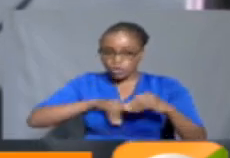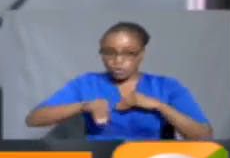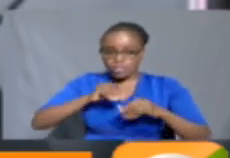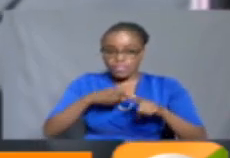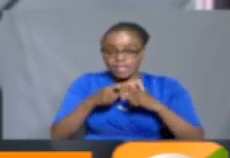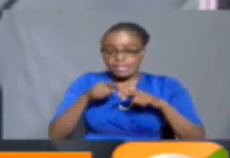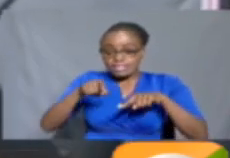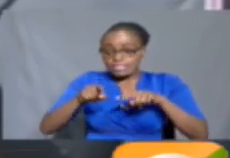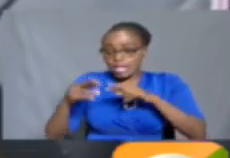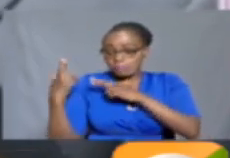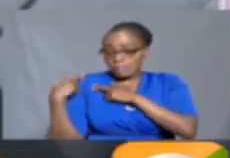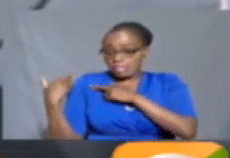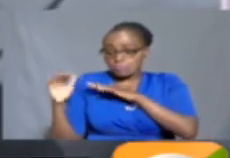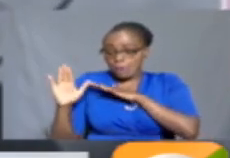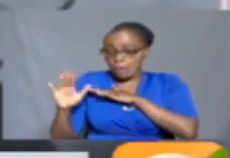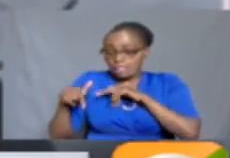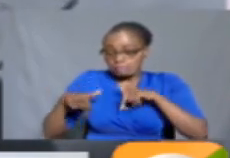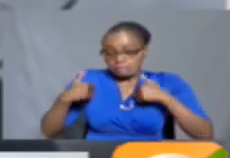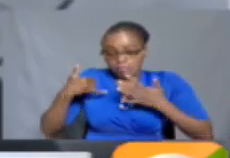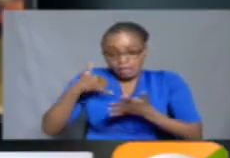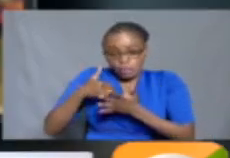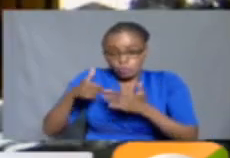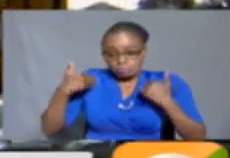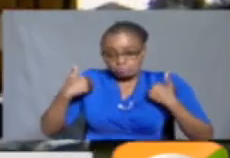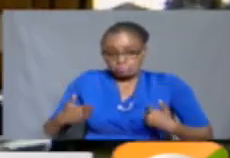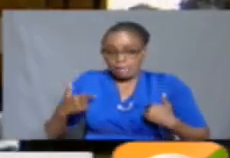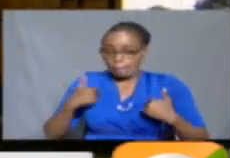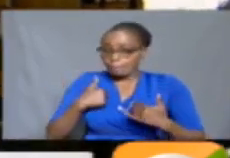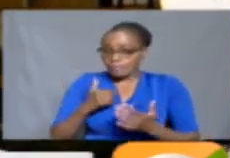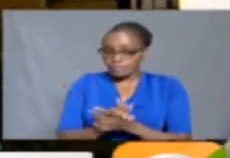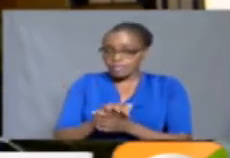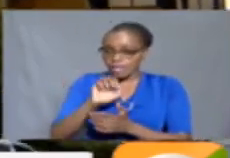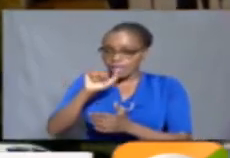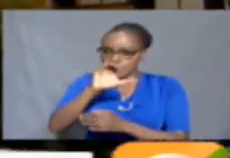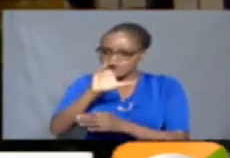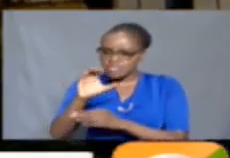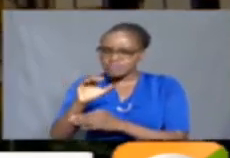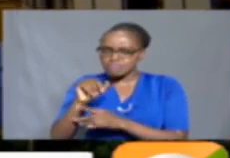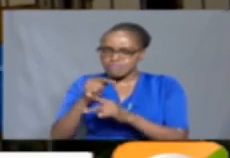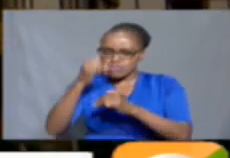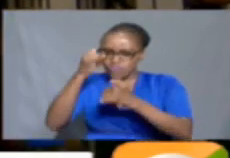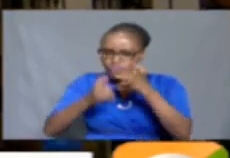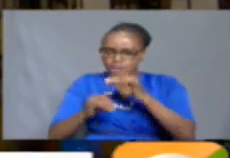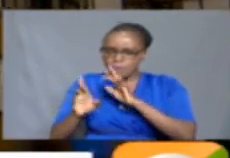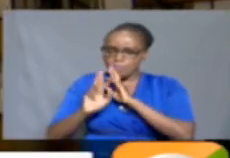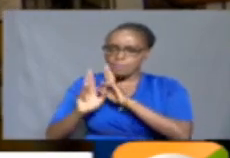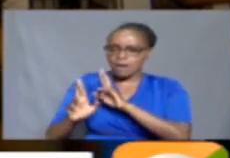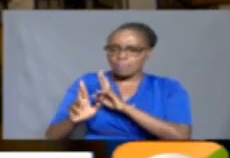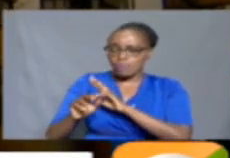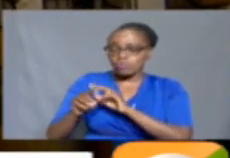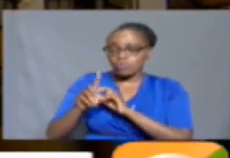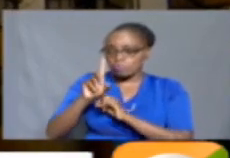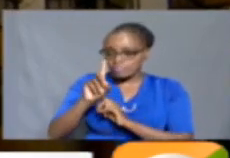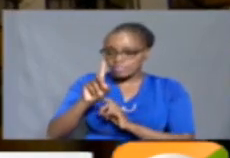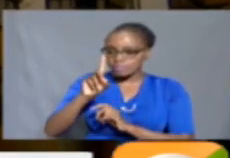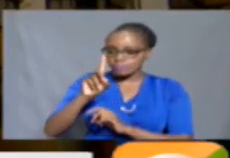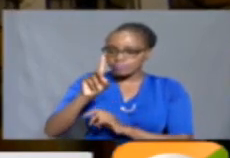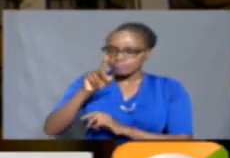will carry the cross, including myself. The EACC is said to be finalizing on a report to the Director of Public